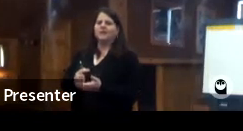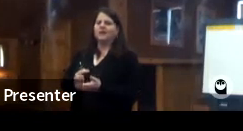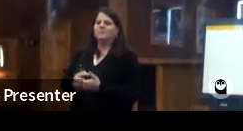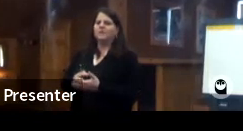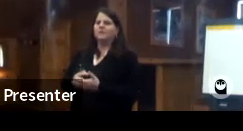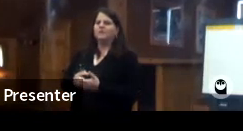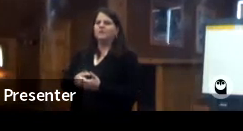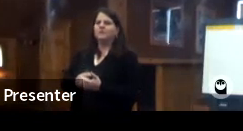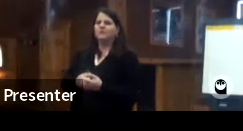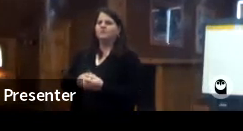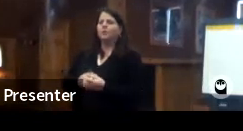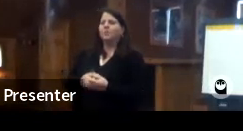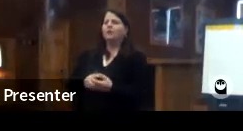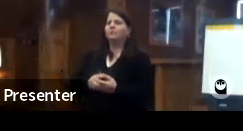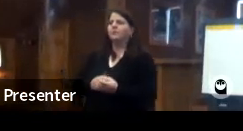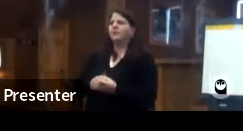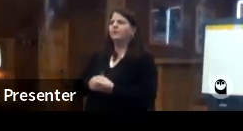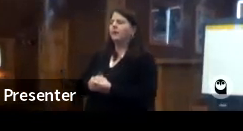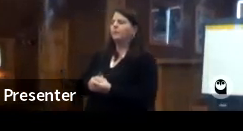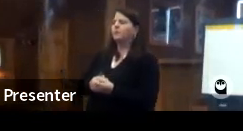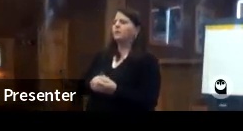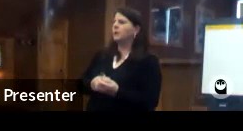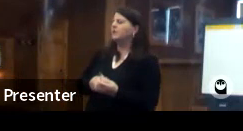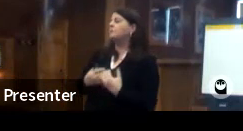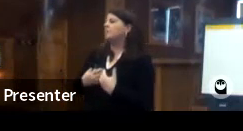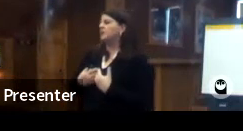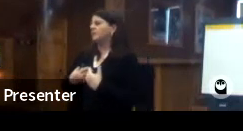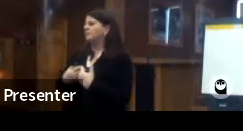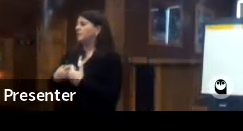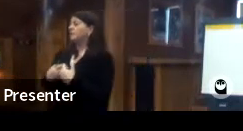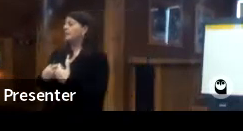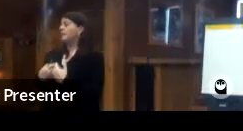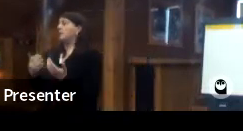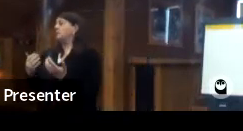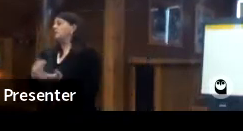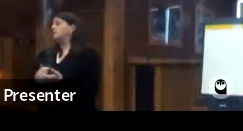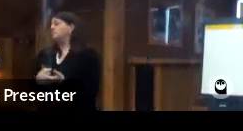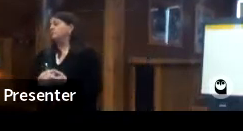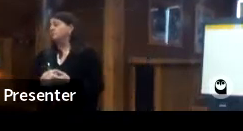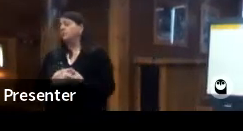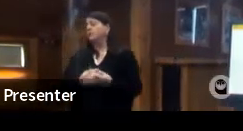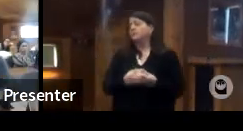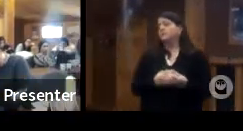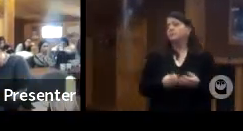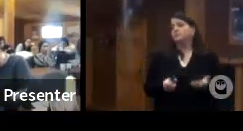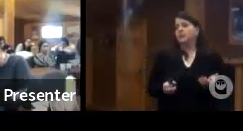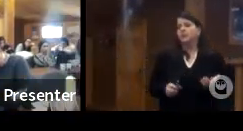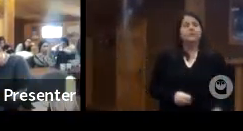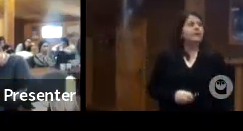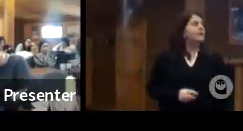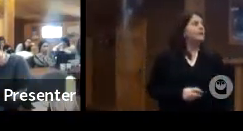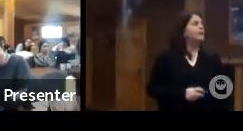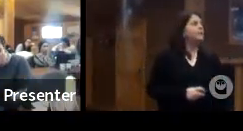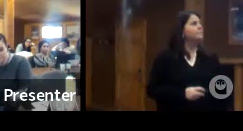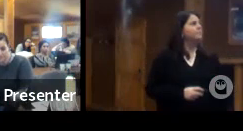cases is more powerful than having words on the page, in my opinion. And you can just say that, in my opinion. That's, you